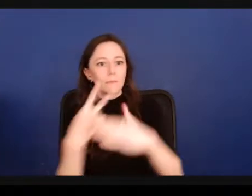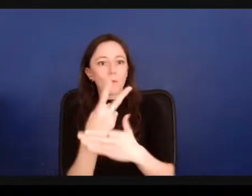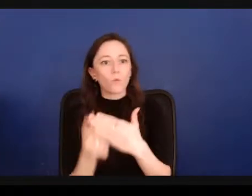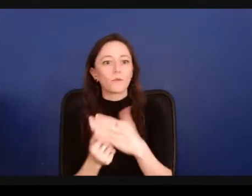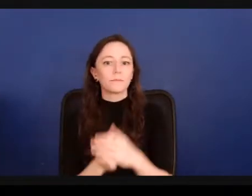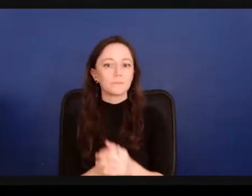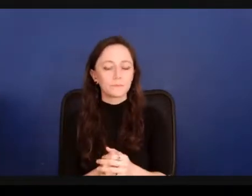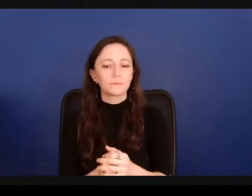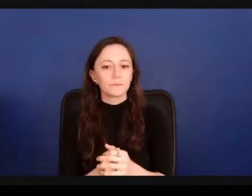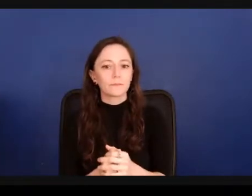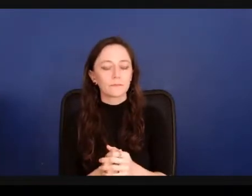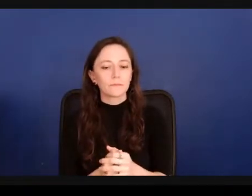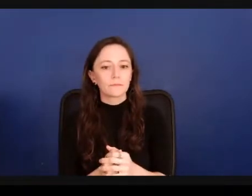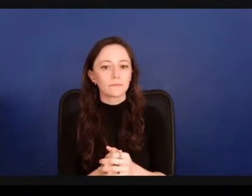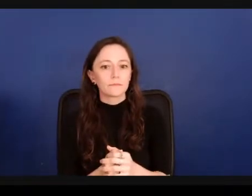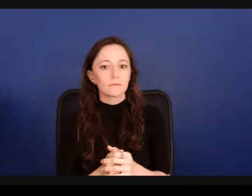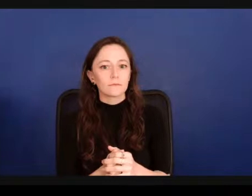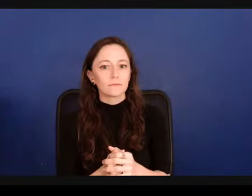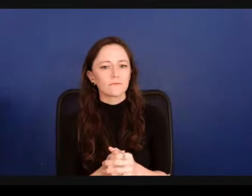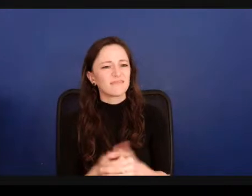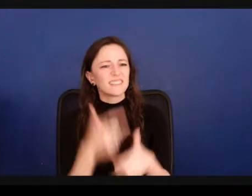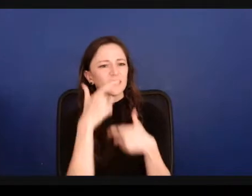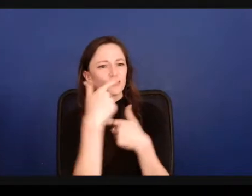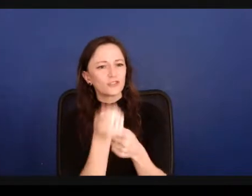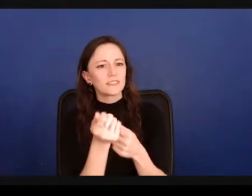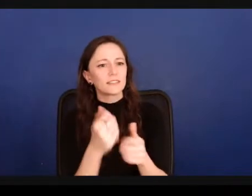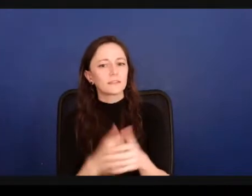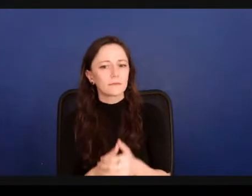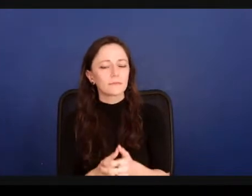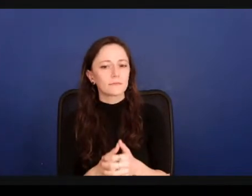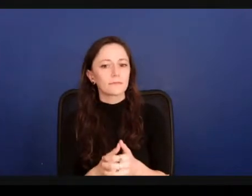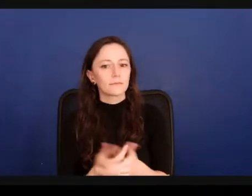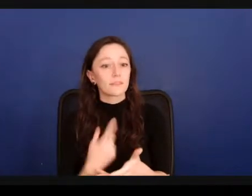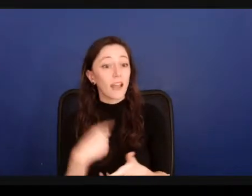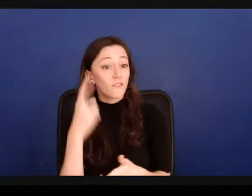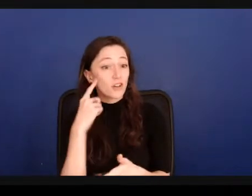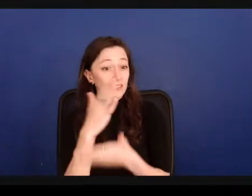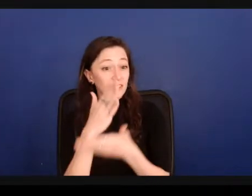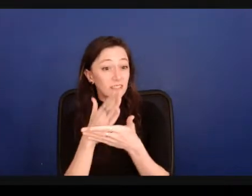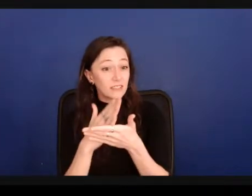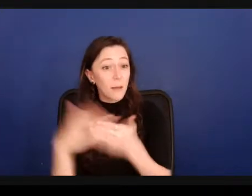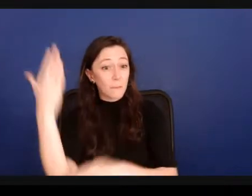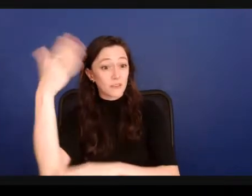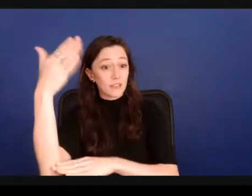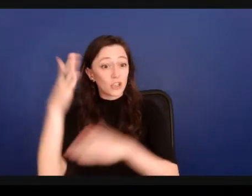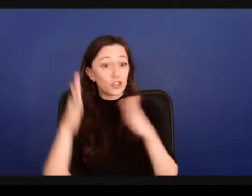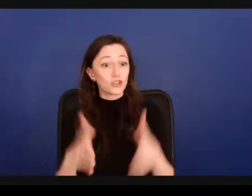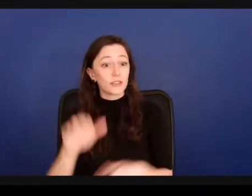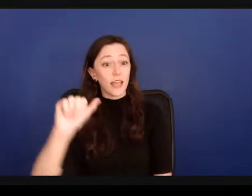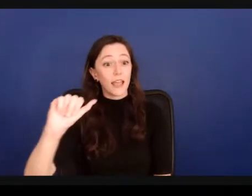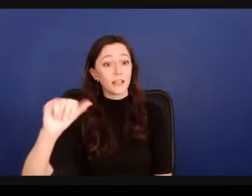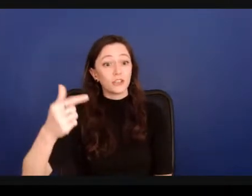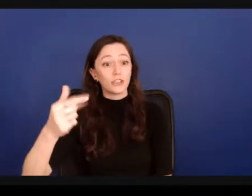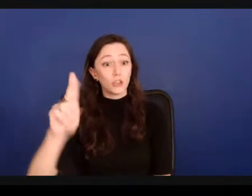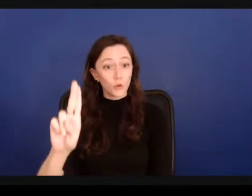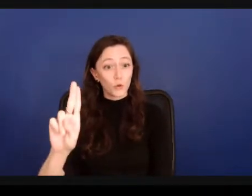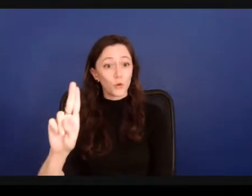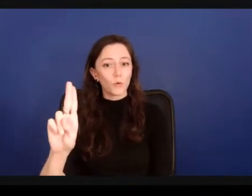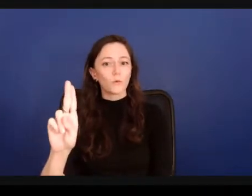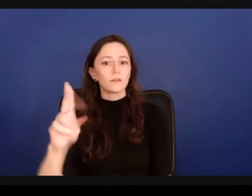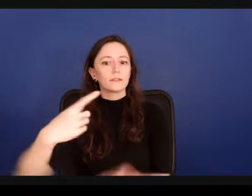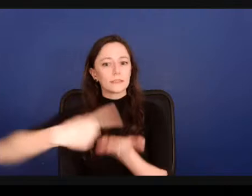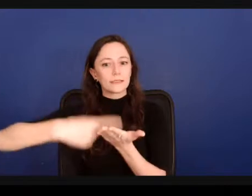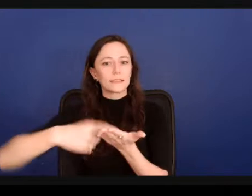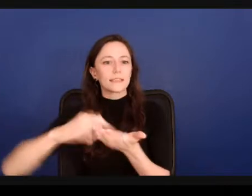which is interesting, right? I've heard some presenters at AGU discuss this, how it could almost